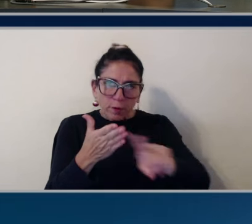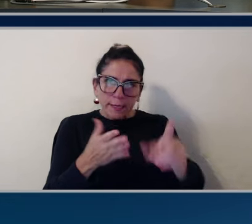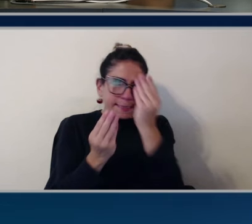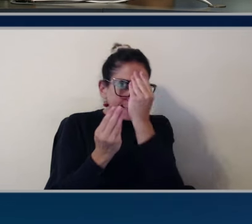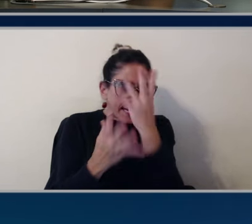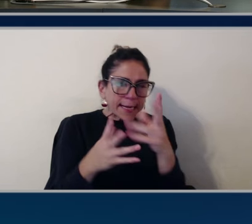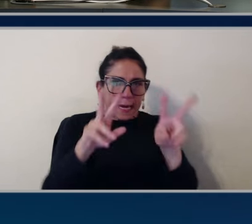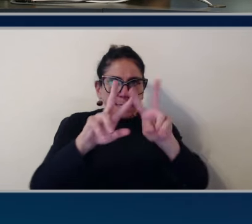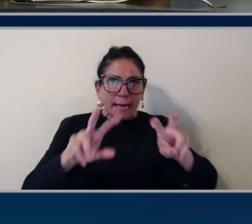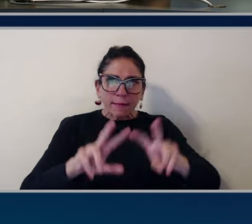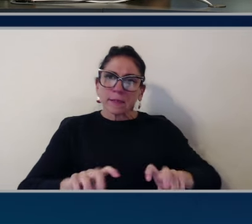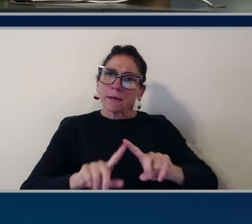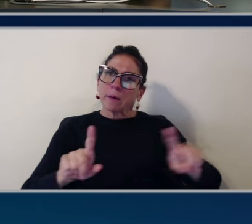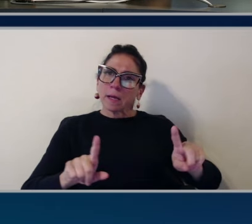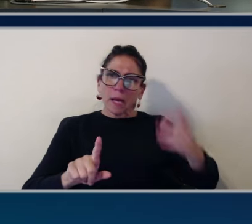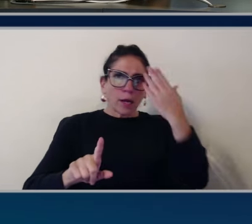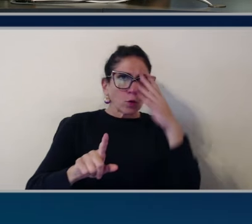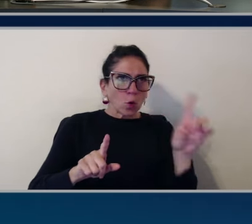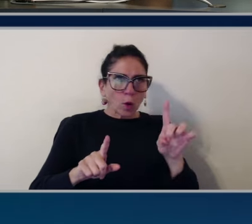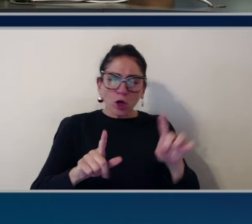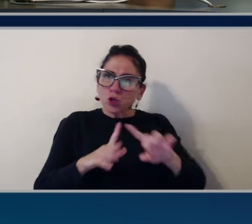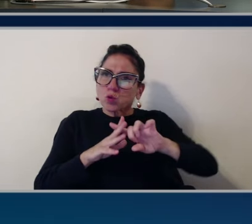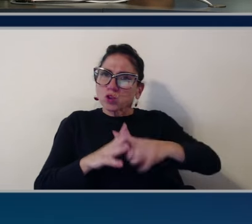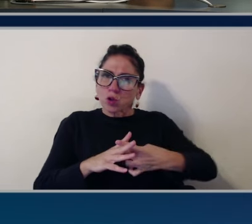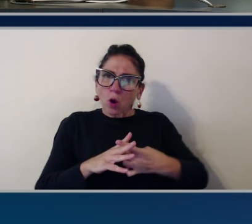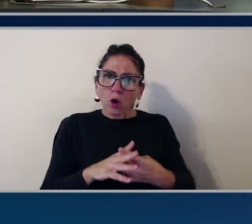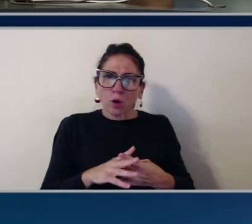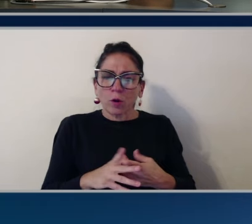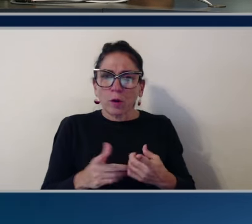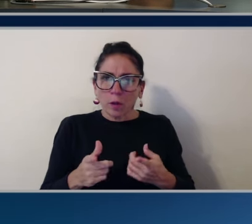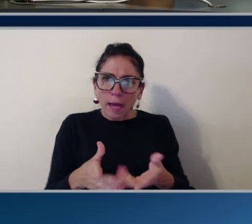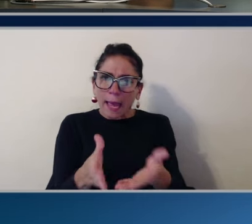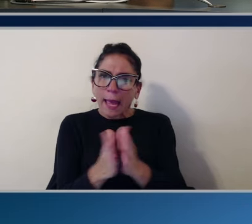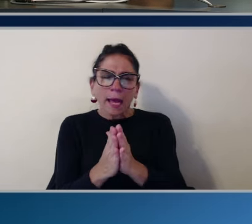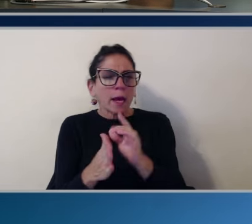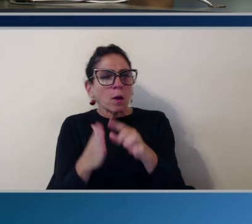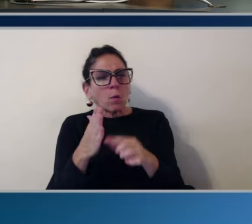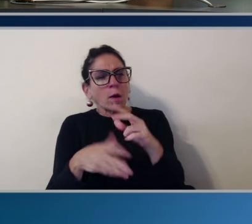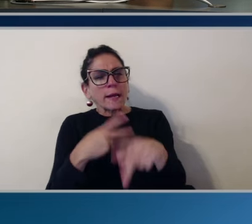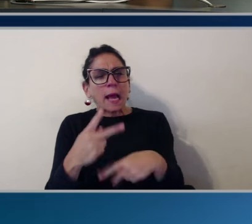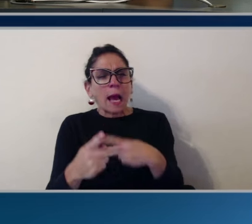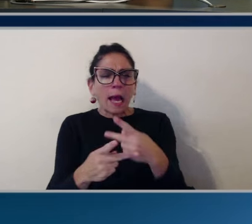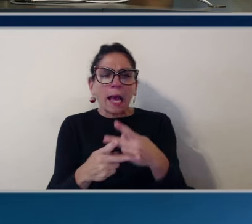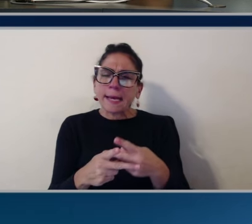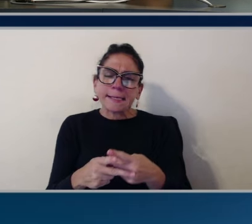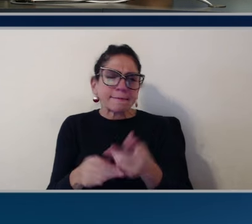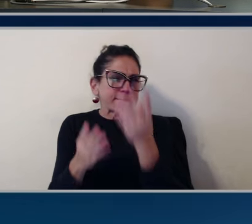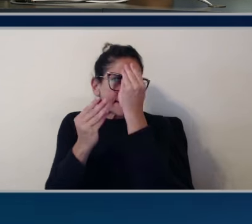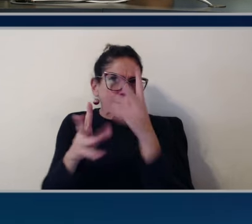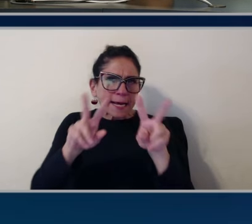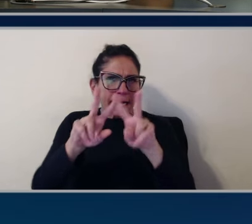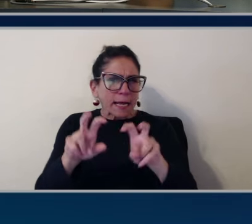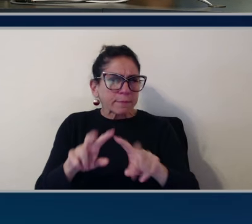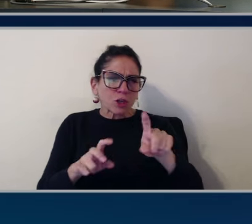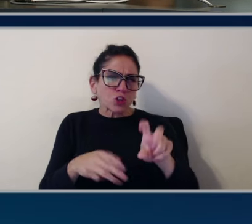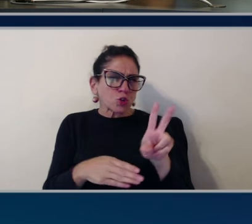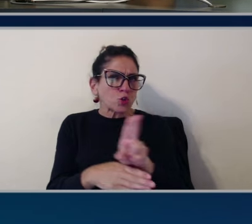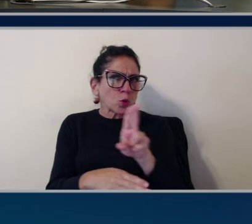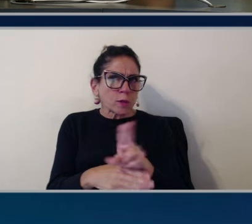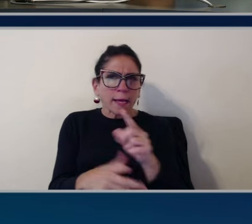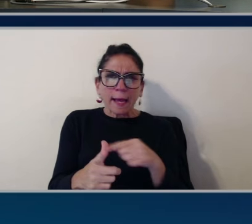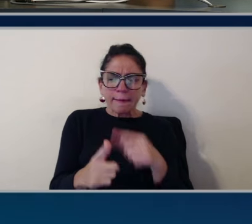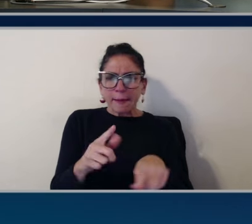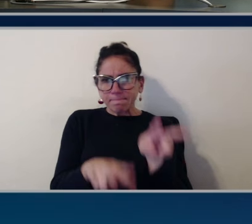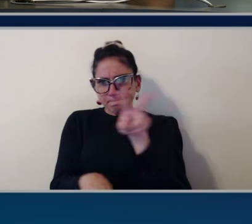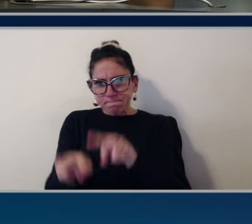steps. But I do not know where to start with. So I'll probably ask you like what kind of exploratory data analysis I should go with. And then I look at it, and